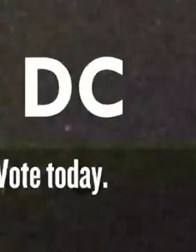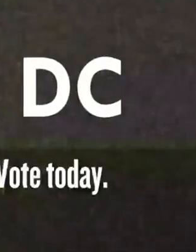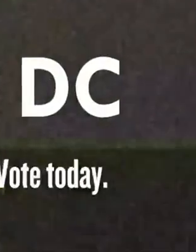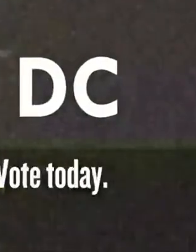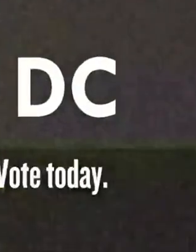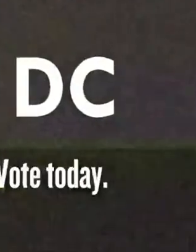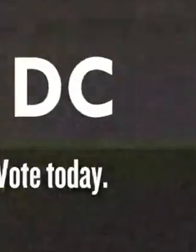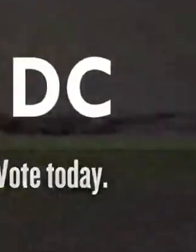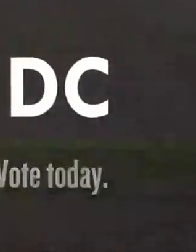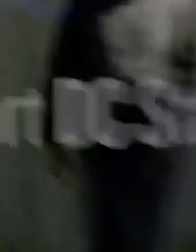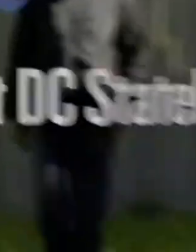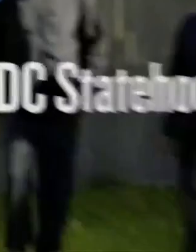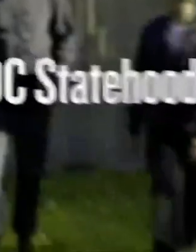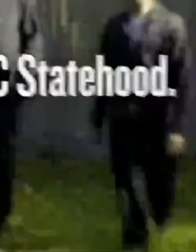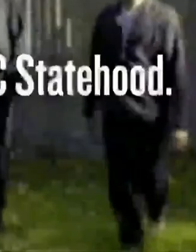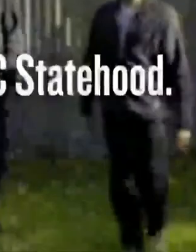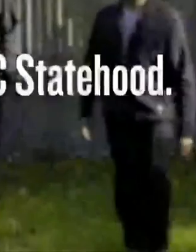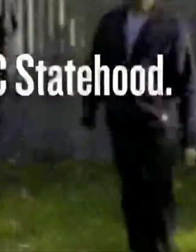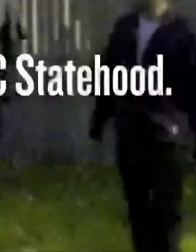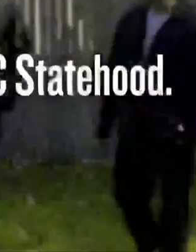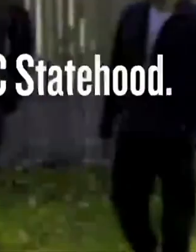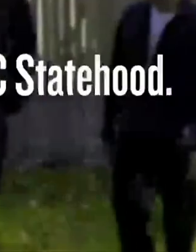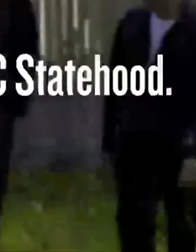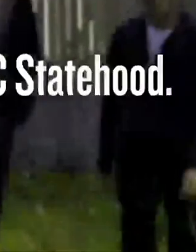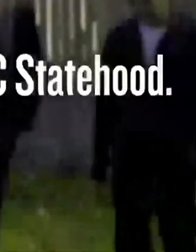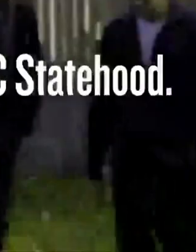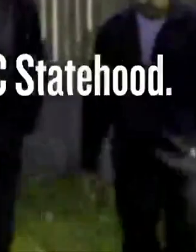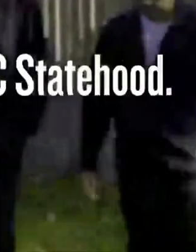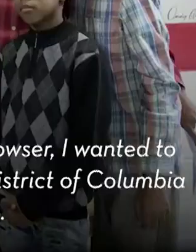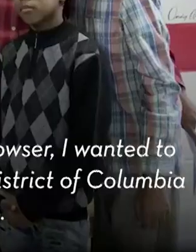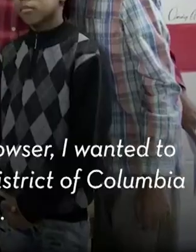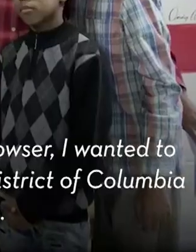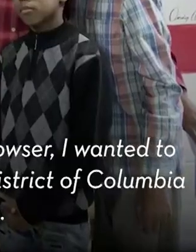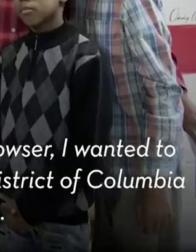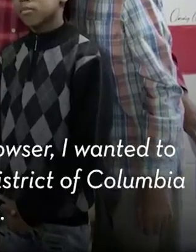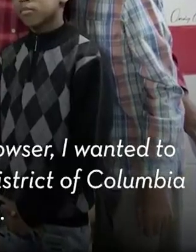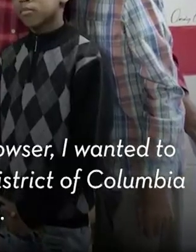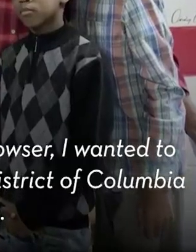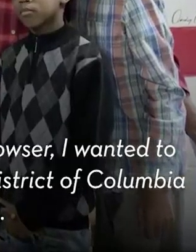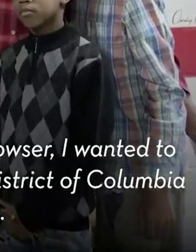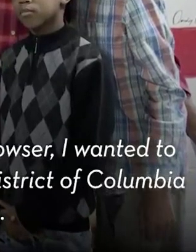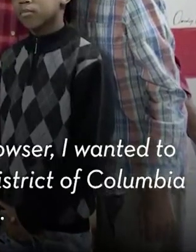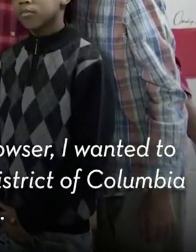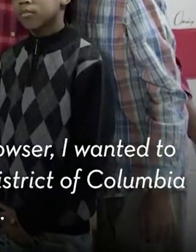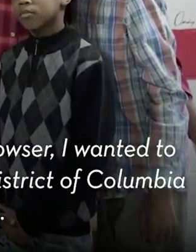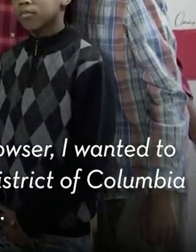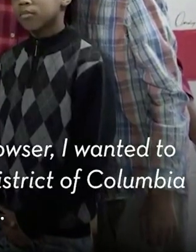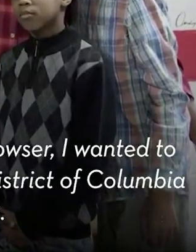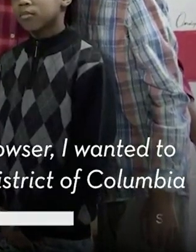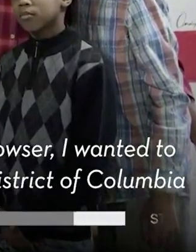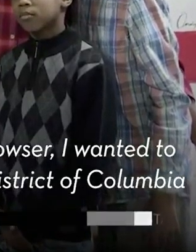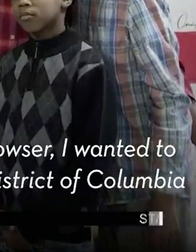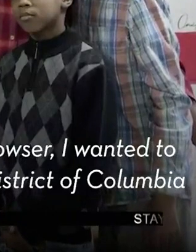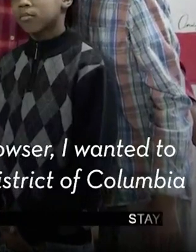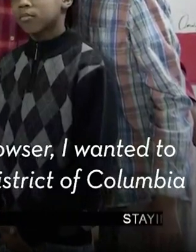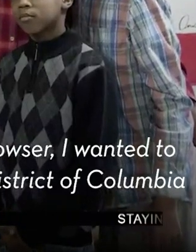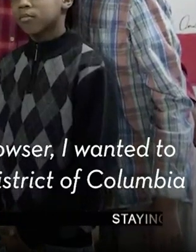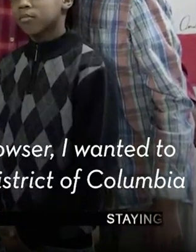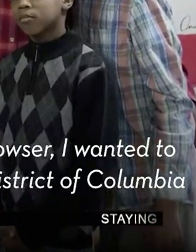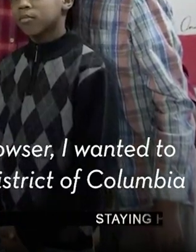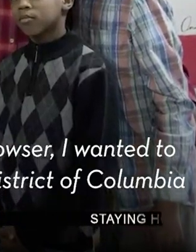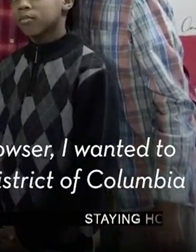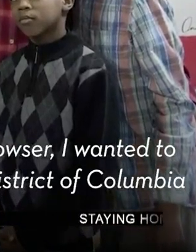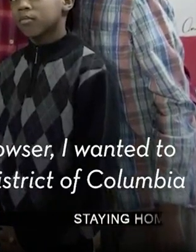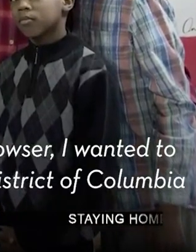taxation without representation. Join DC Vote today. Hi, this is Michelle Obama. On behalf of